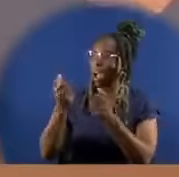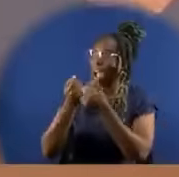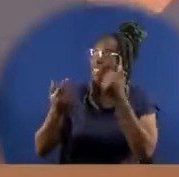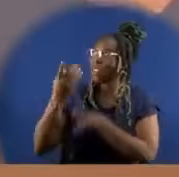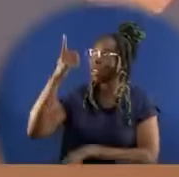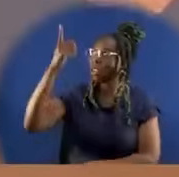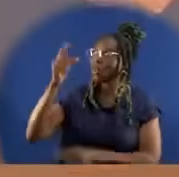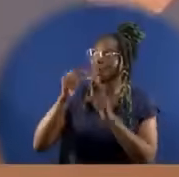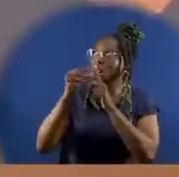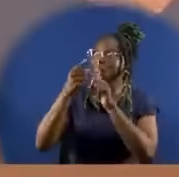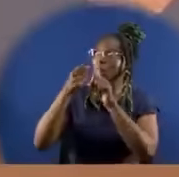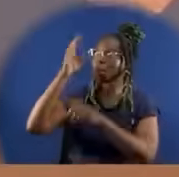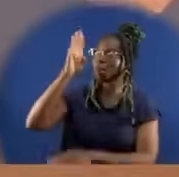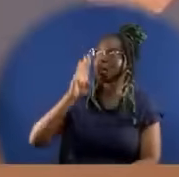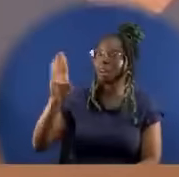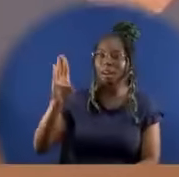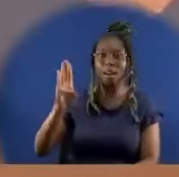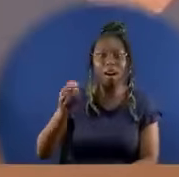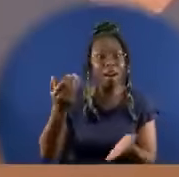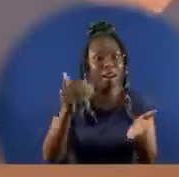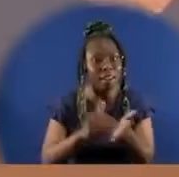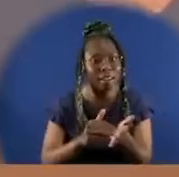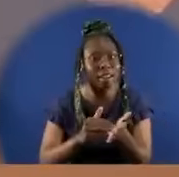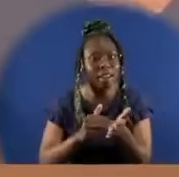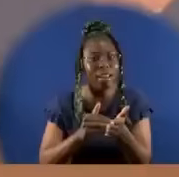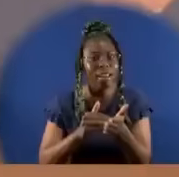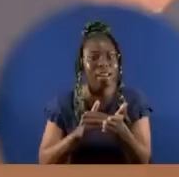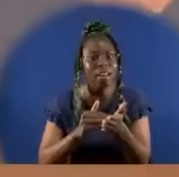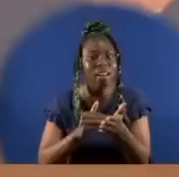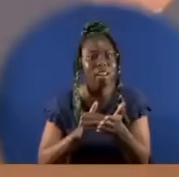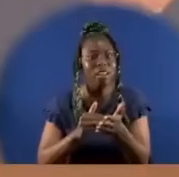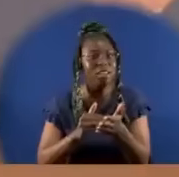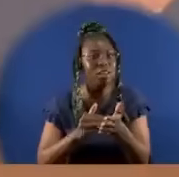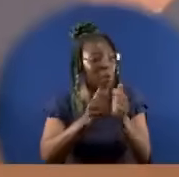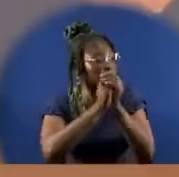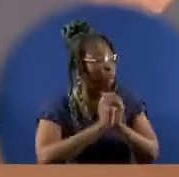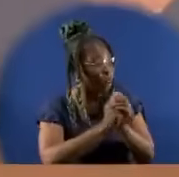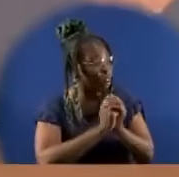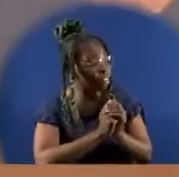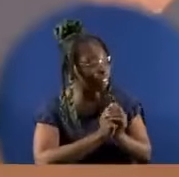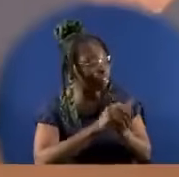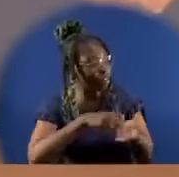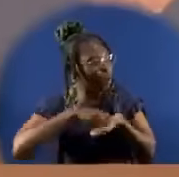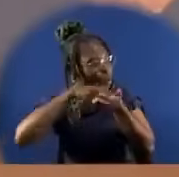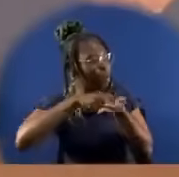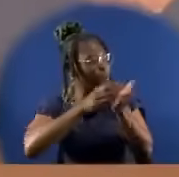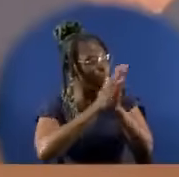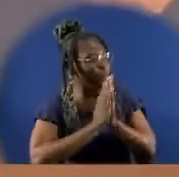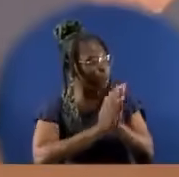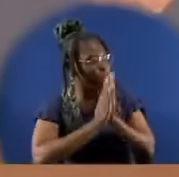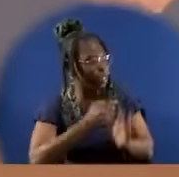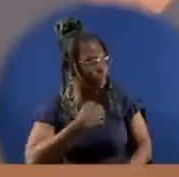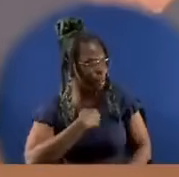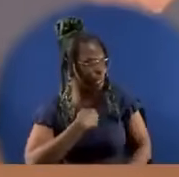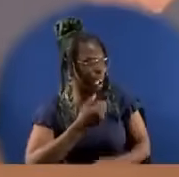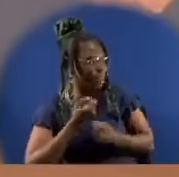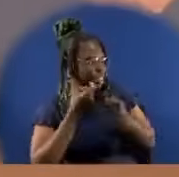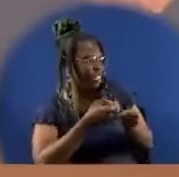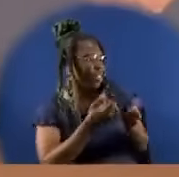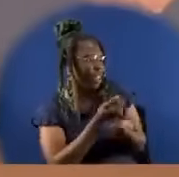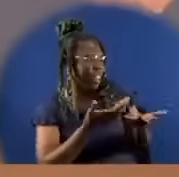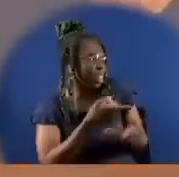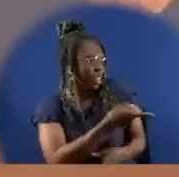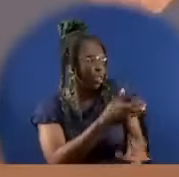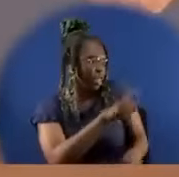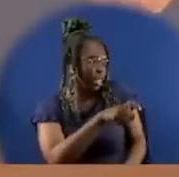from the mouth of God. Then he tries to tempt him with worship. And he says, fall down and worship me, and I give you everything that you can see all over the place.